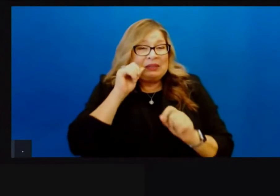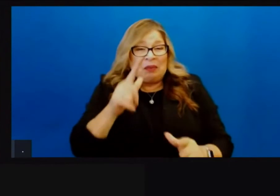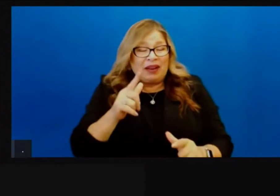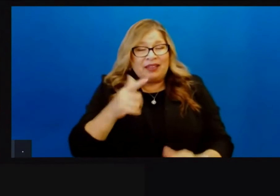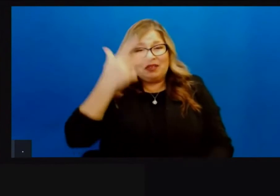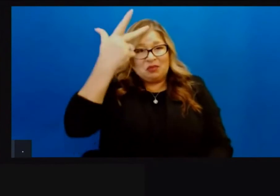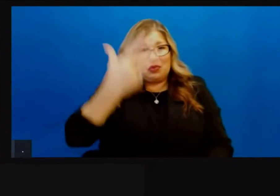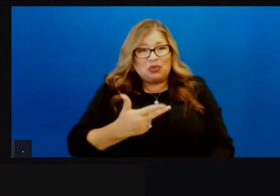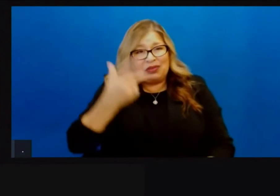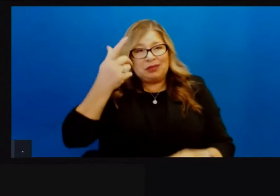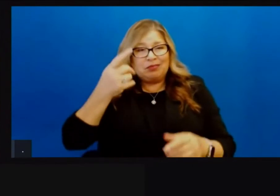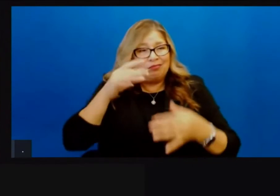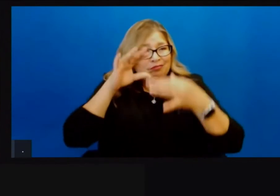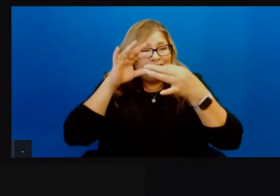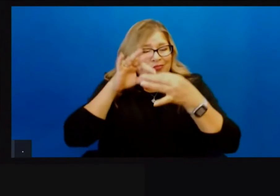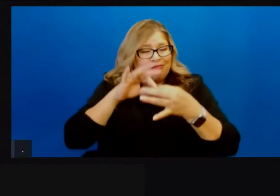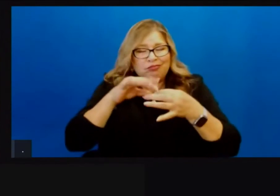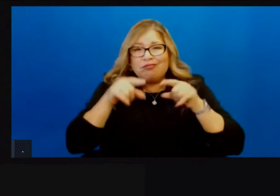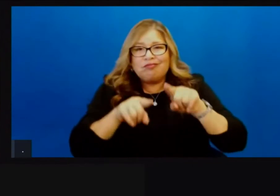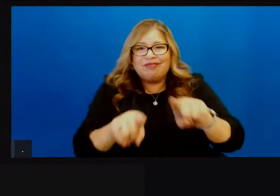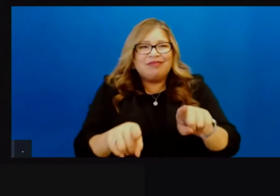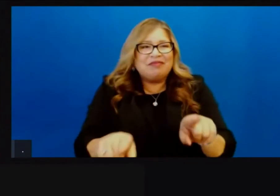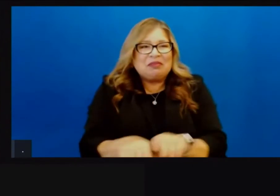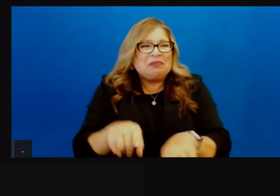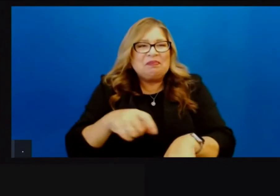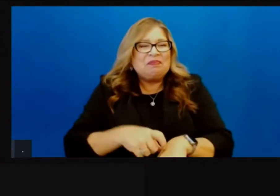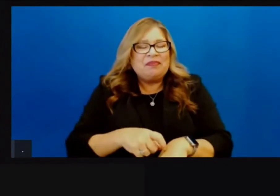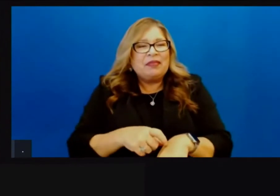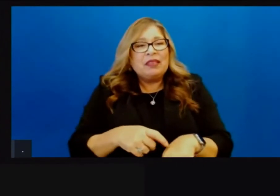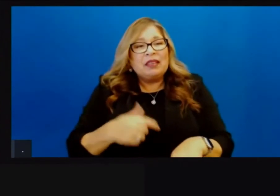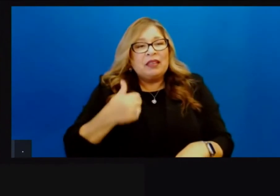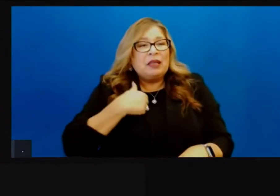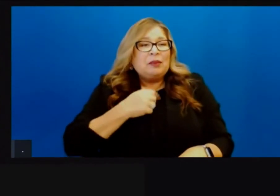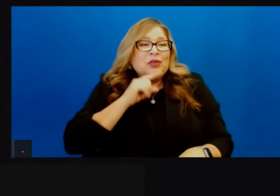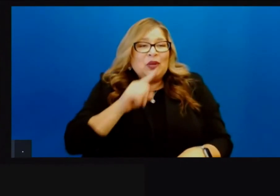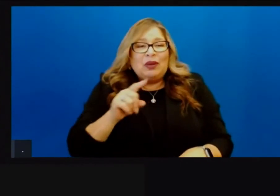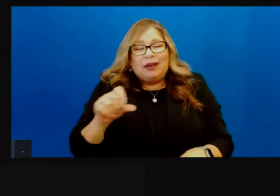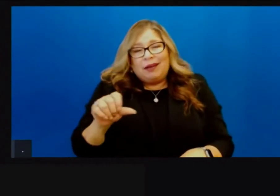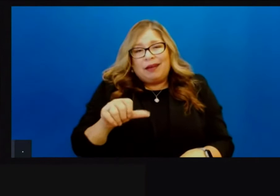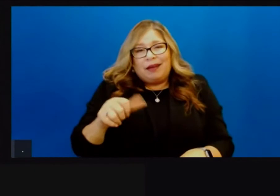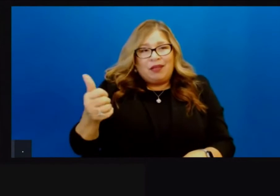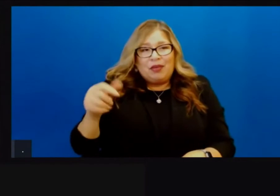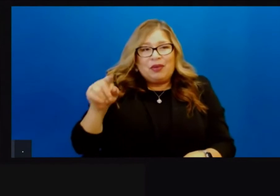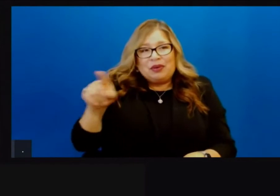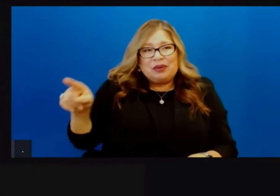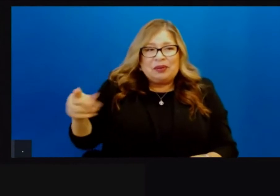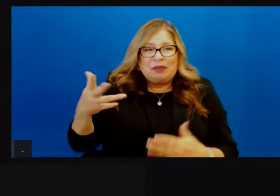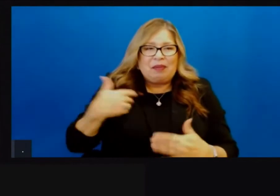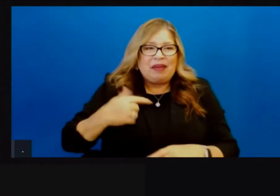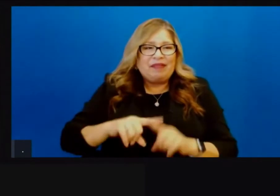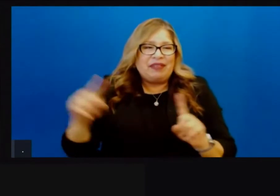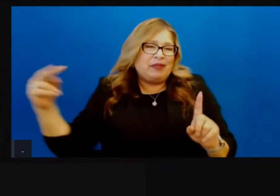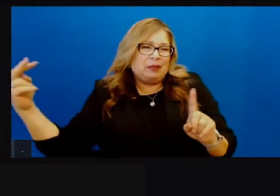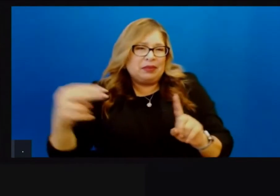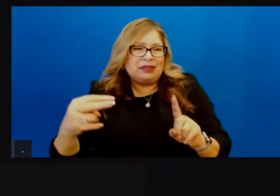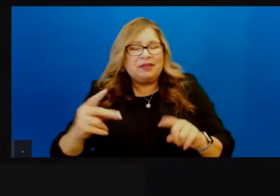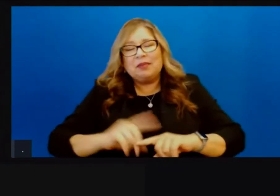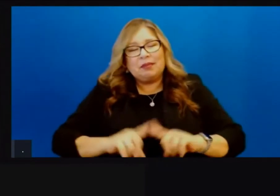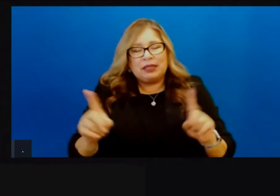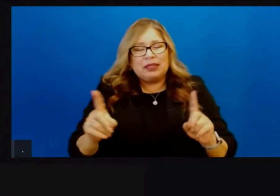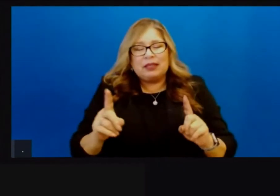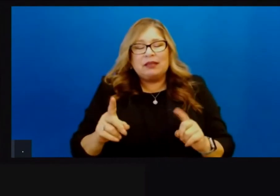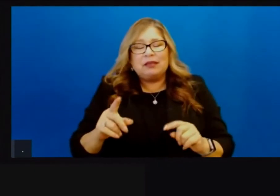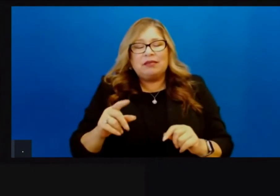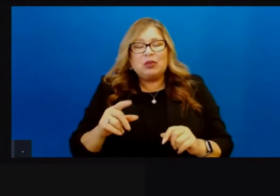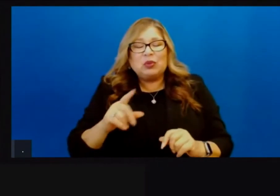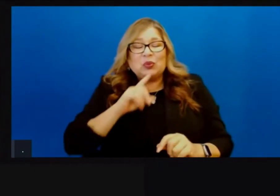alignment, and it's something that I'm sure others may have different takes on, but it really builds